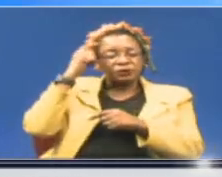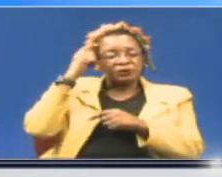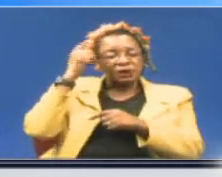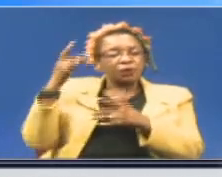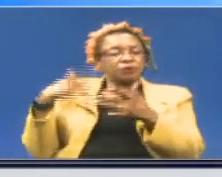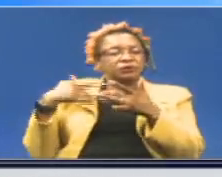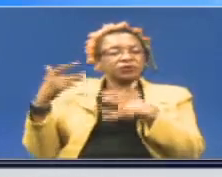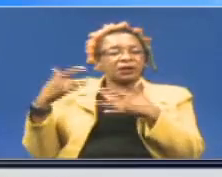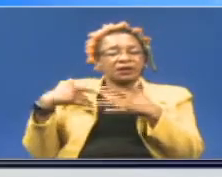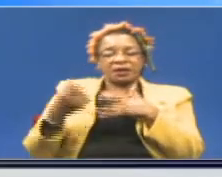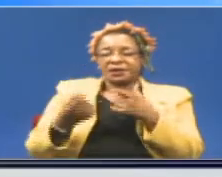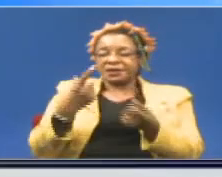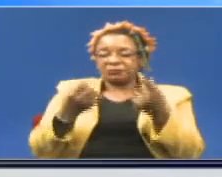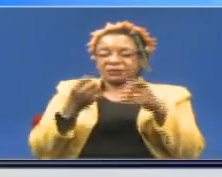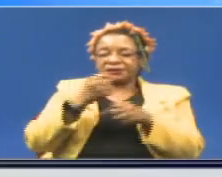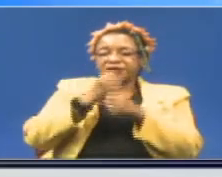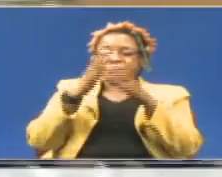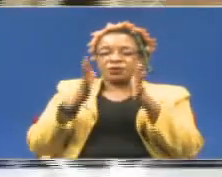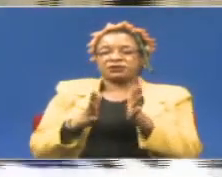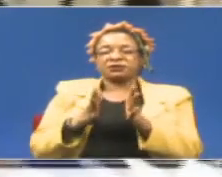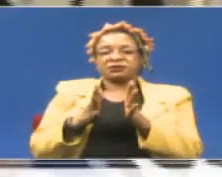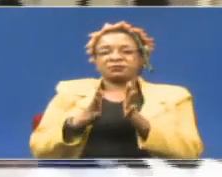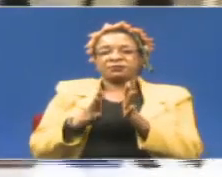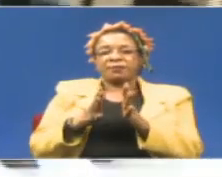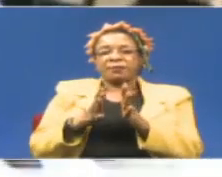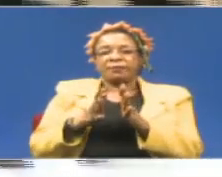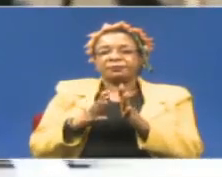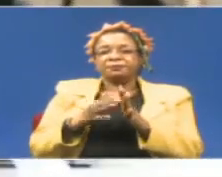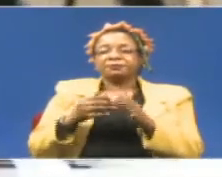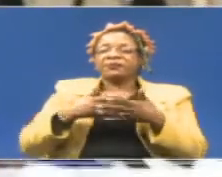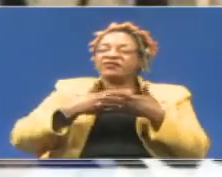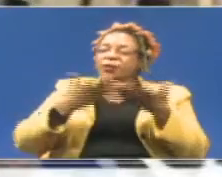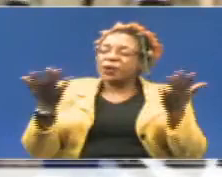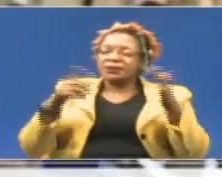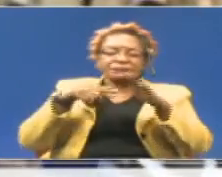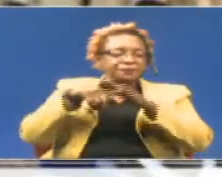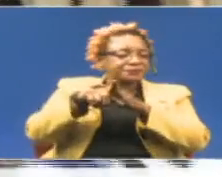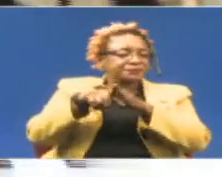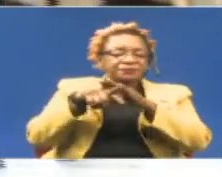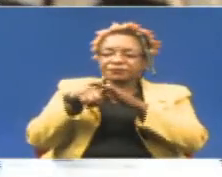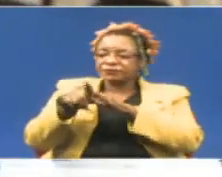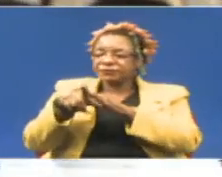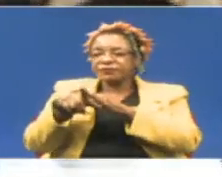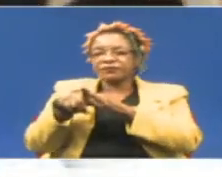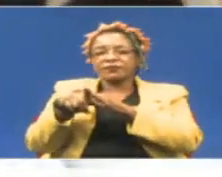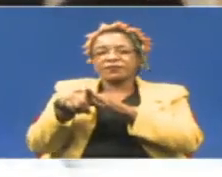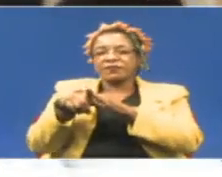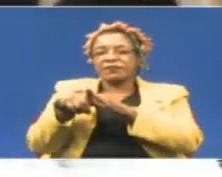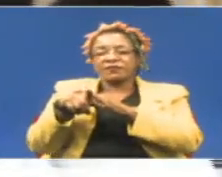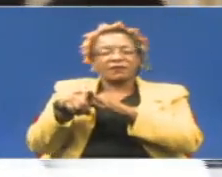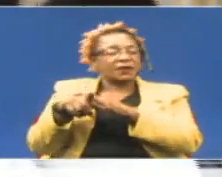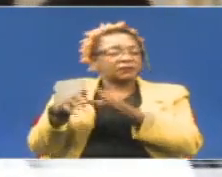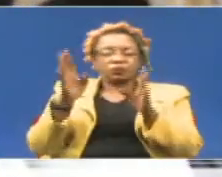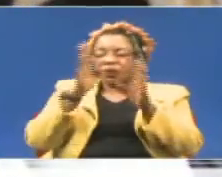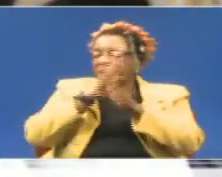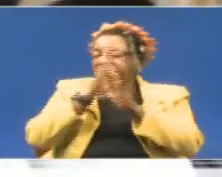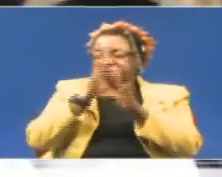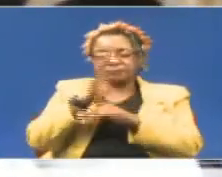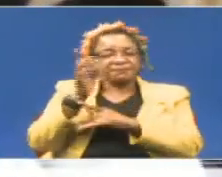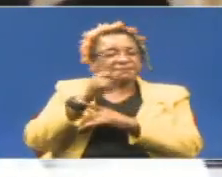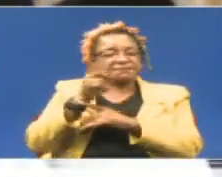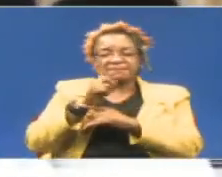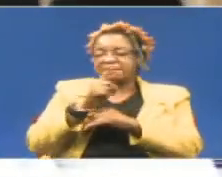raised by stakeholders. Everywhere we go, we should not dip our head in the sand. There is